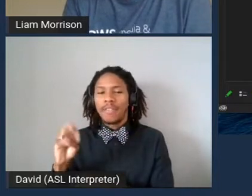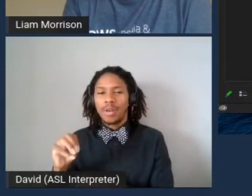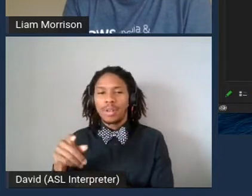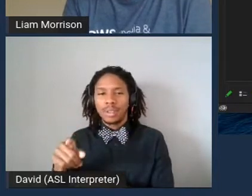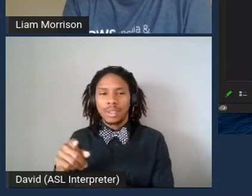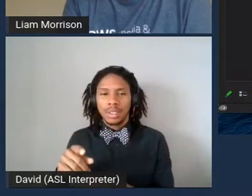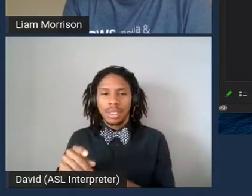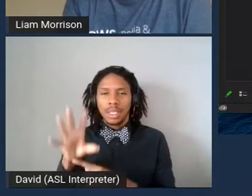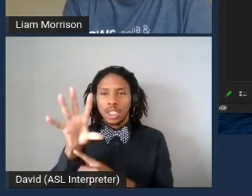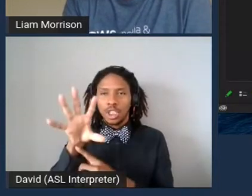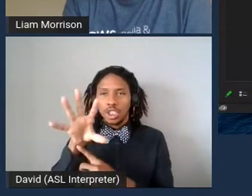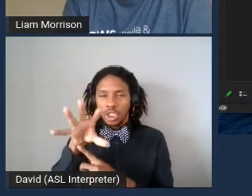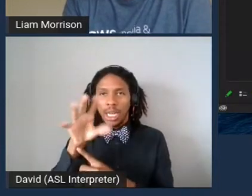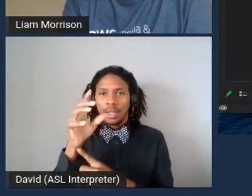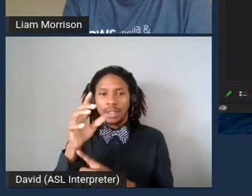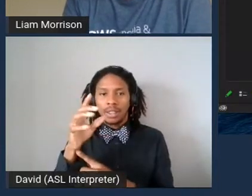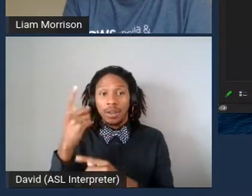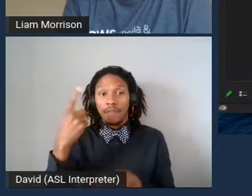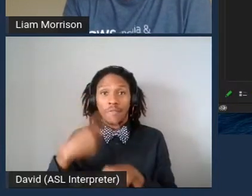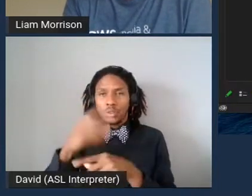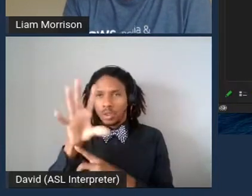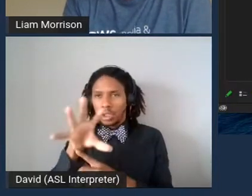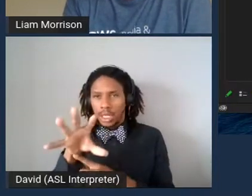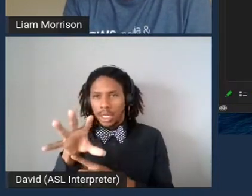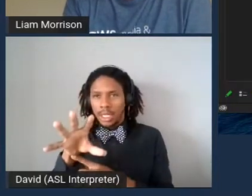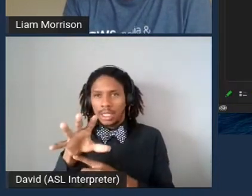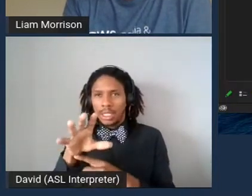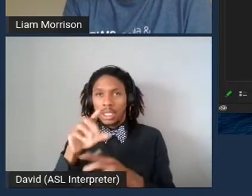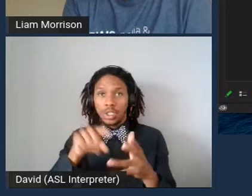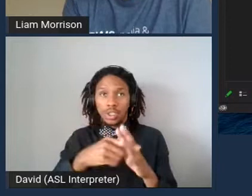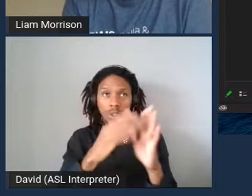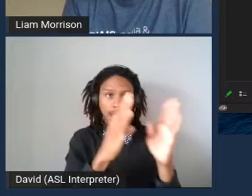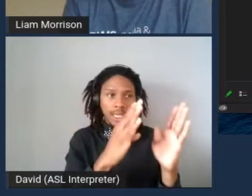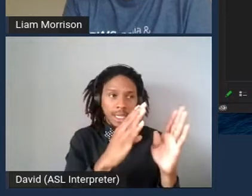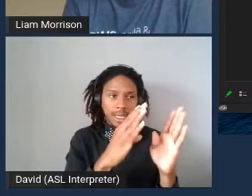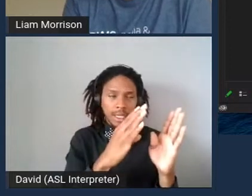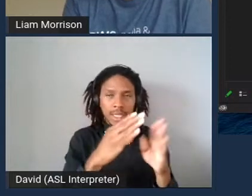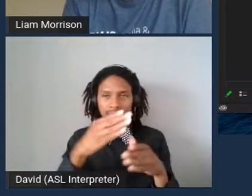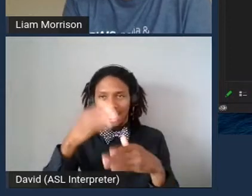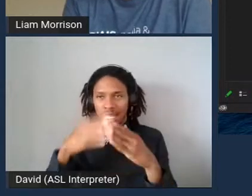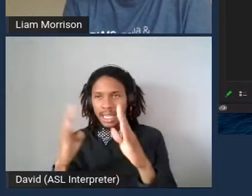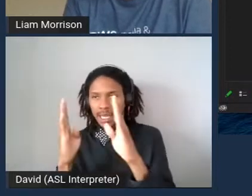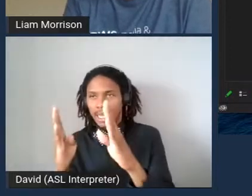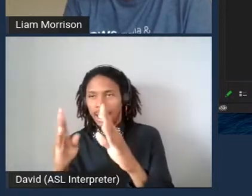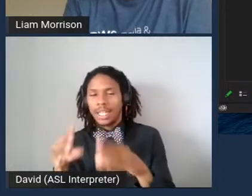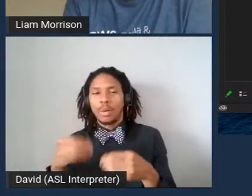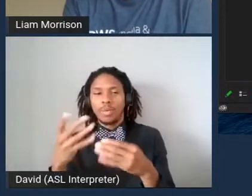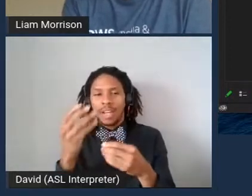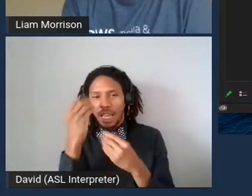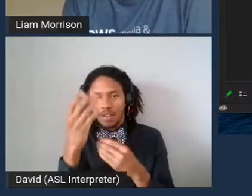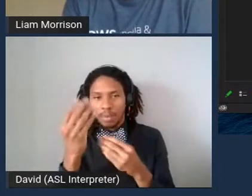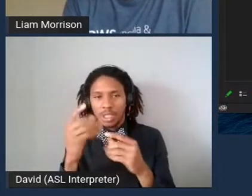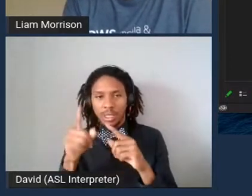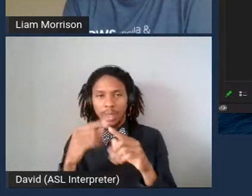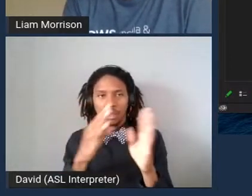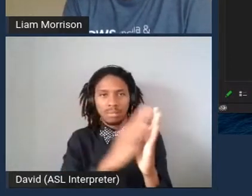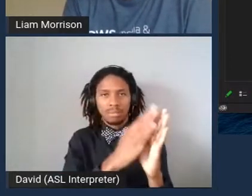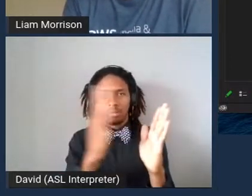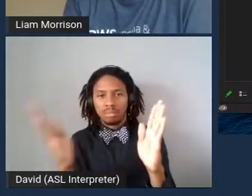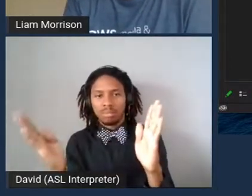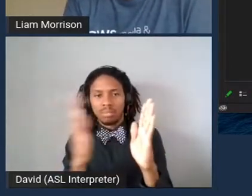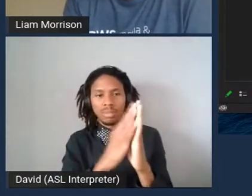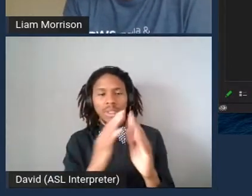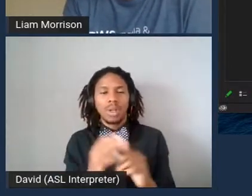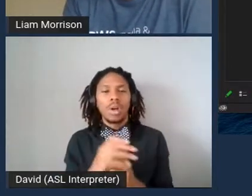It starts here, it ends here, and it provides the information about that. And or